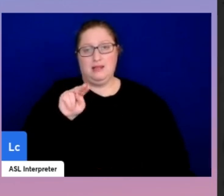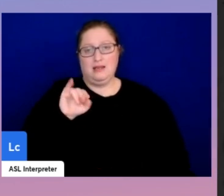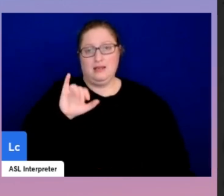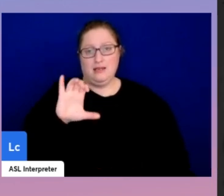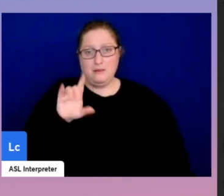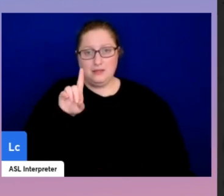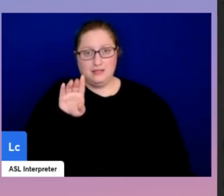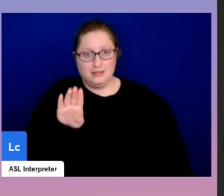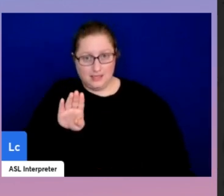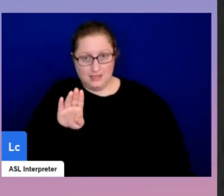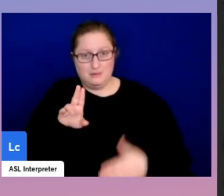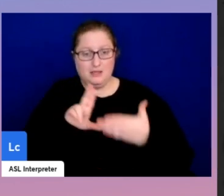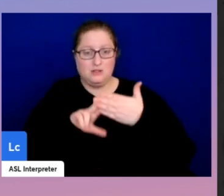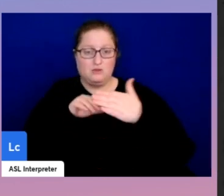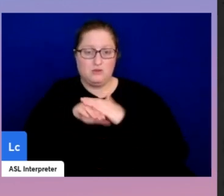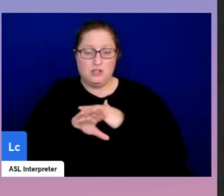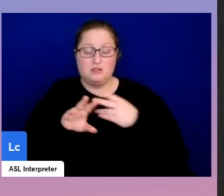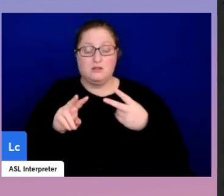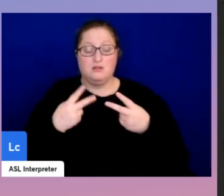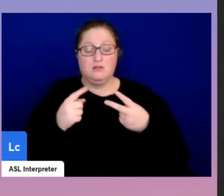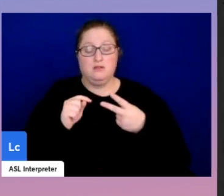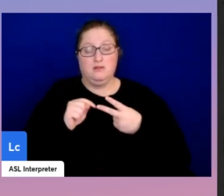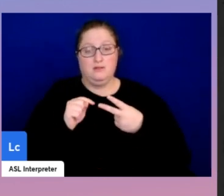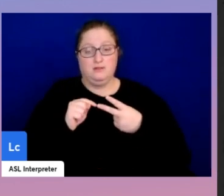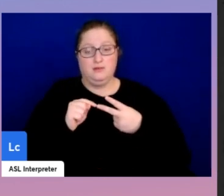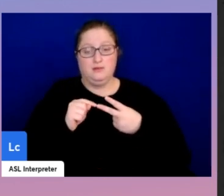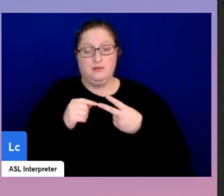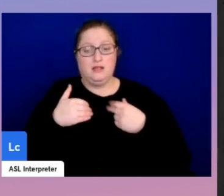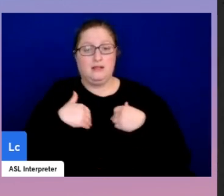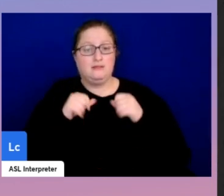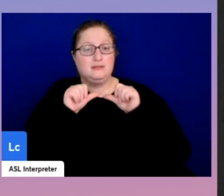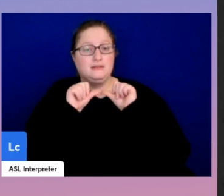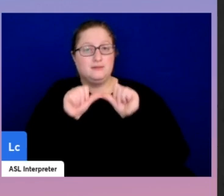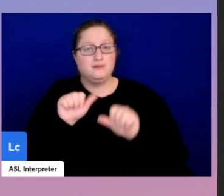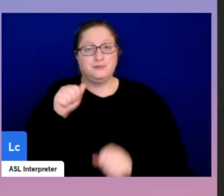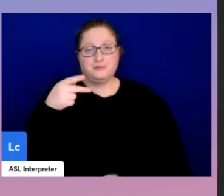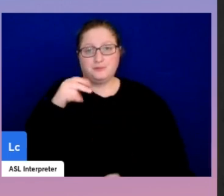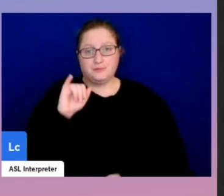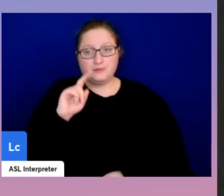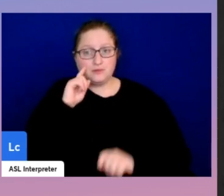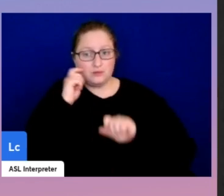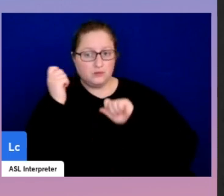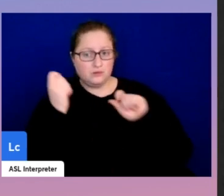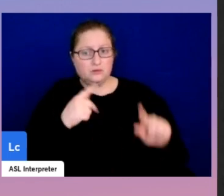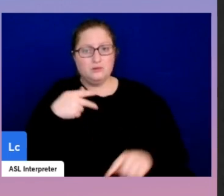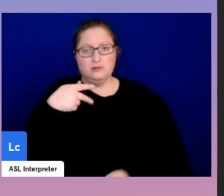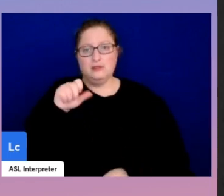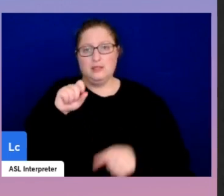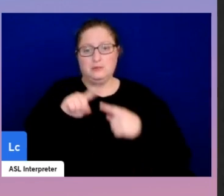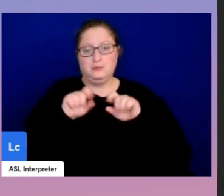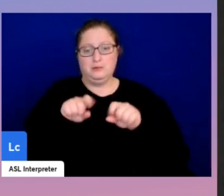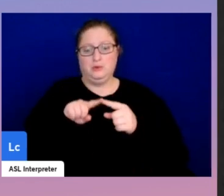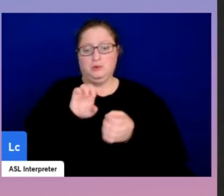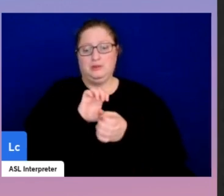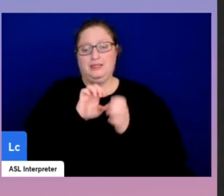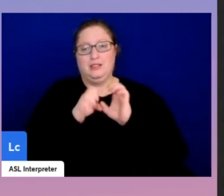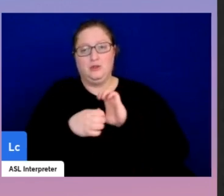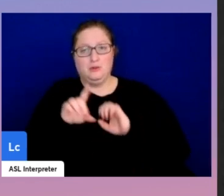while the second is being able to have a consistent API across all of our apps to encrypt and decrypt